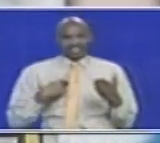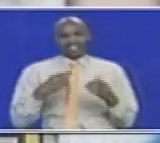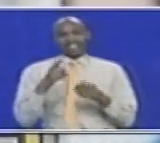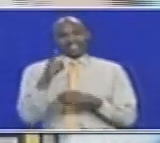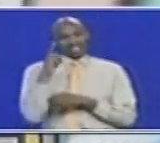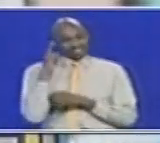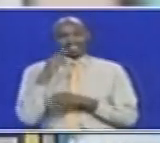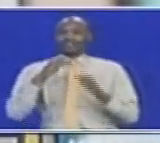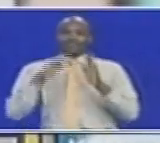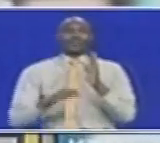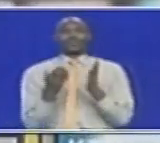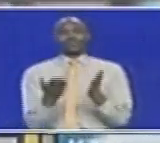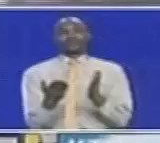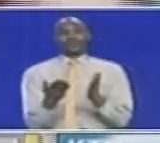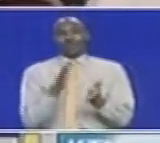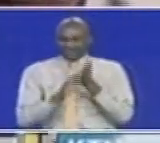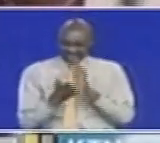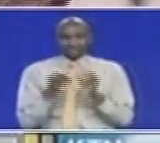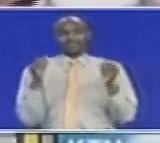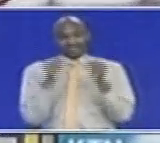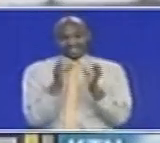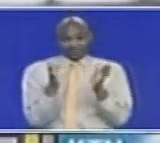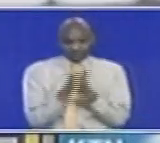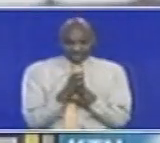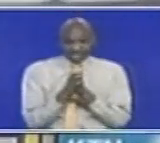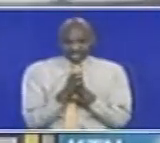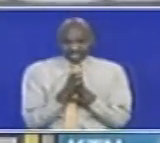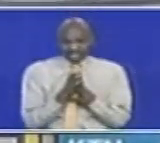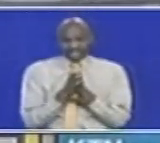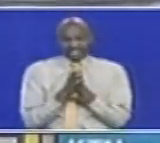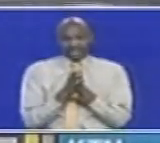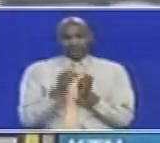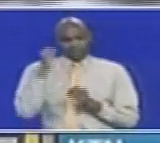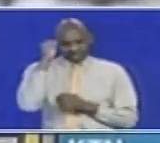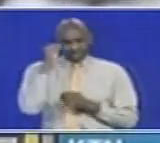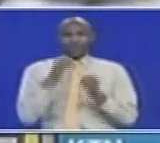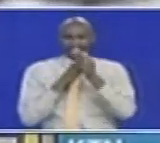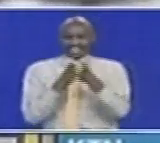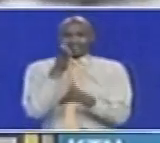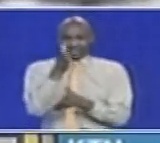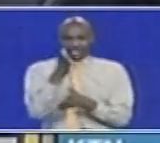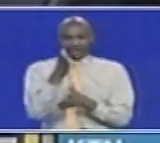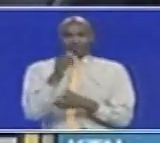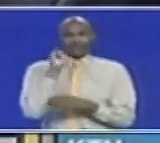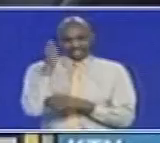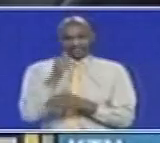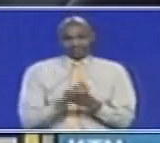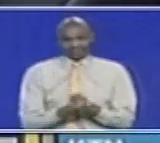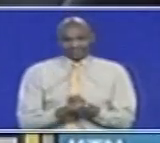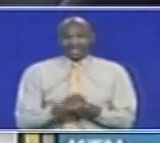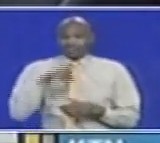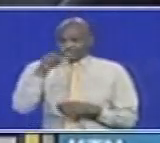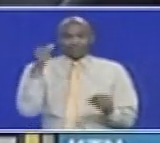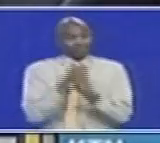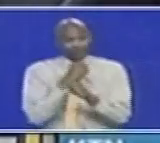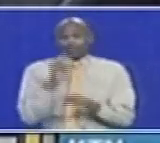legislation without meeting the core political leadership of our country. He cannot